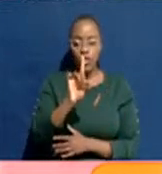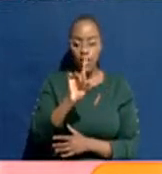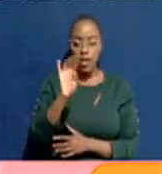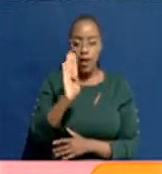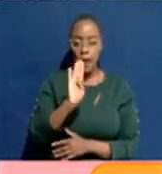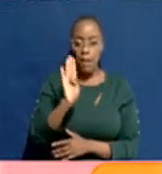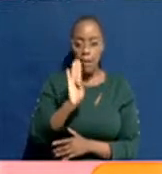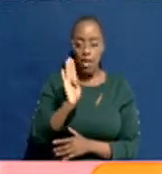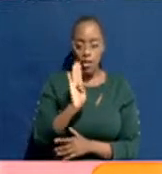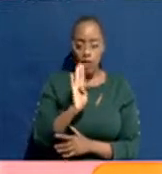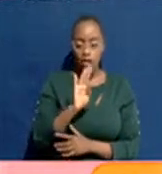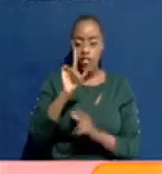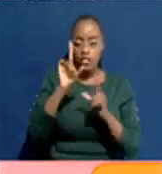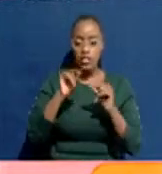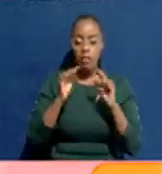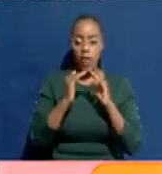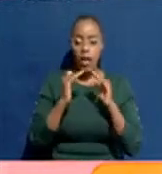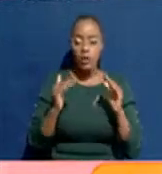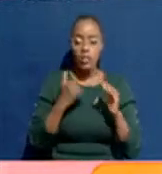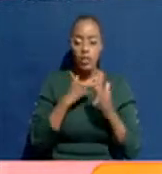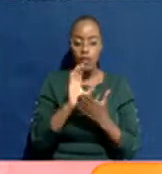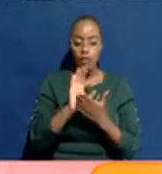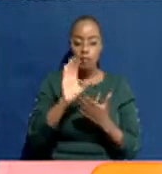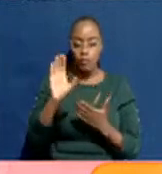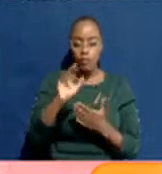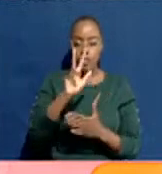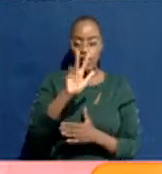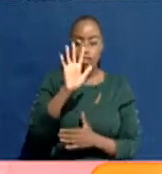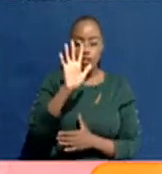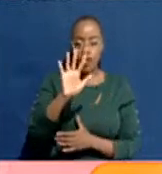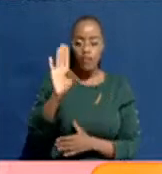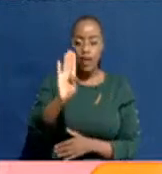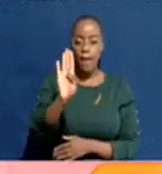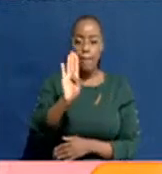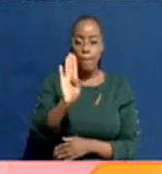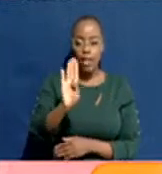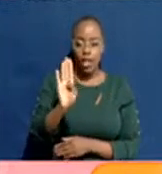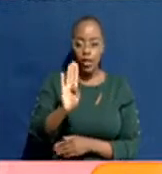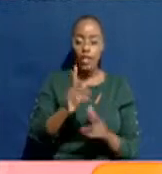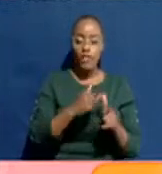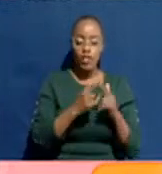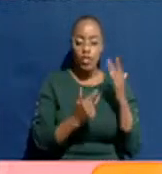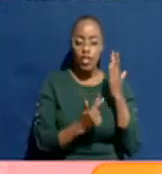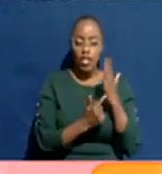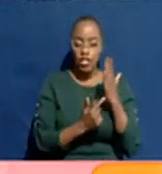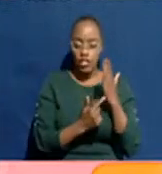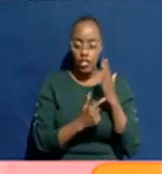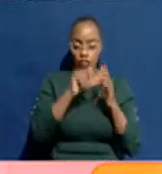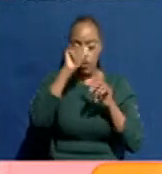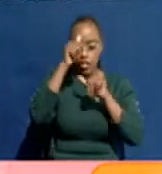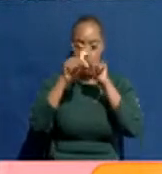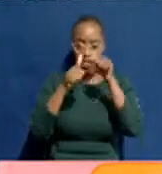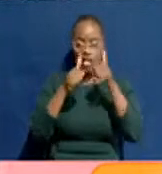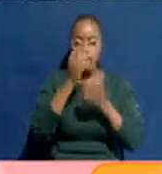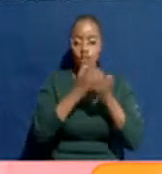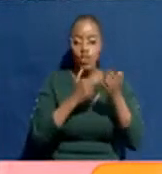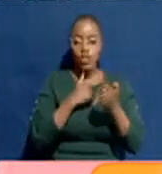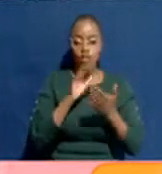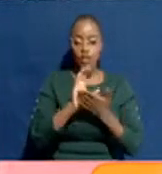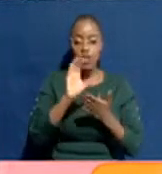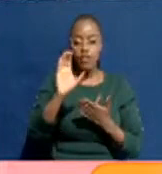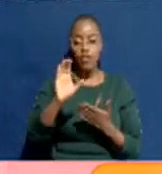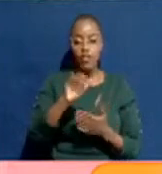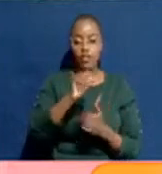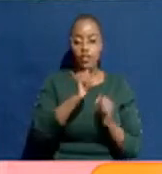billion shillings, affordable housing has been allocated about 35 billion shillings, and the digital and creative economy has been allocated